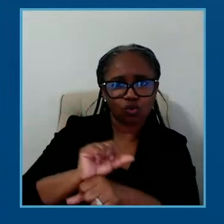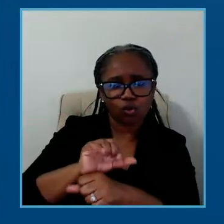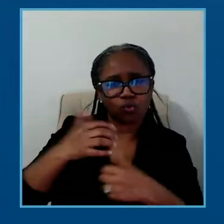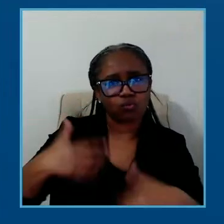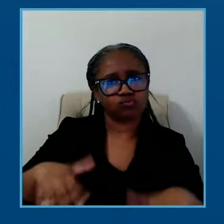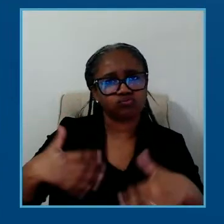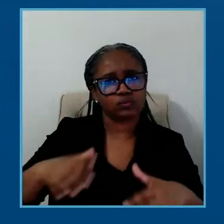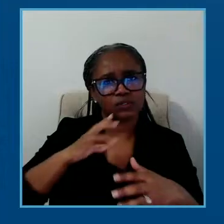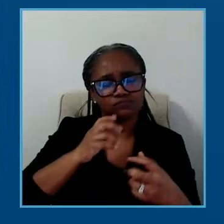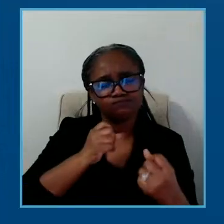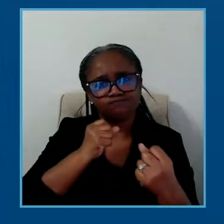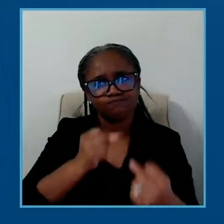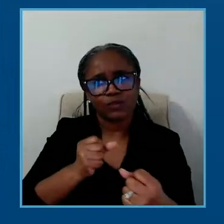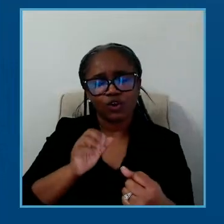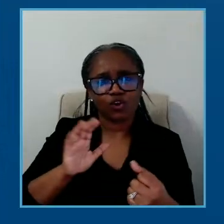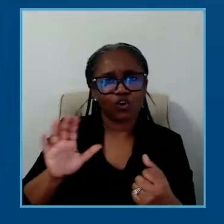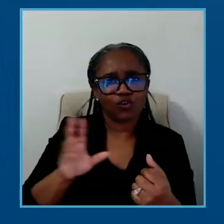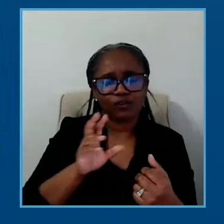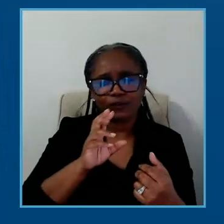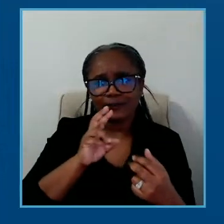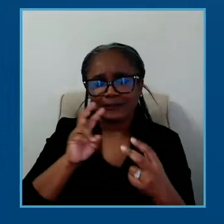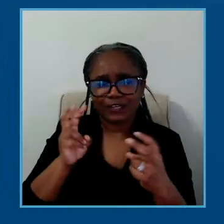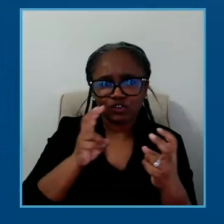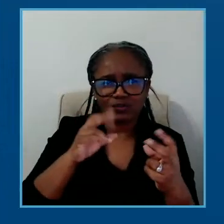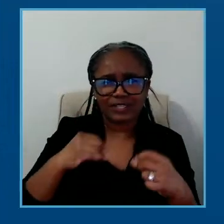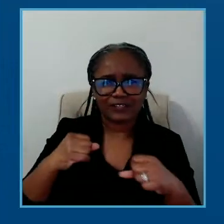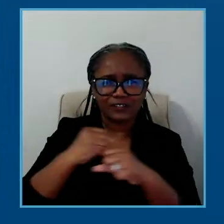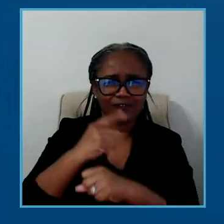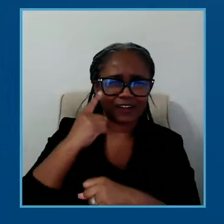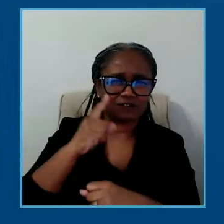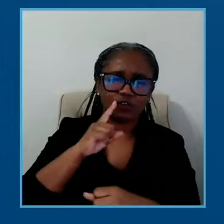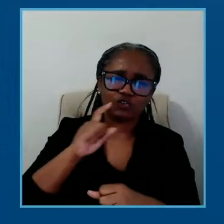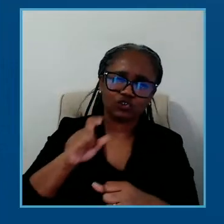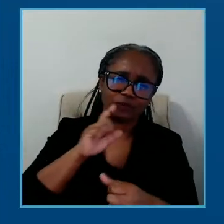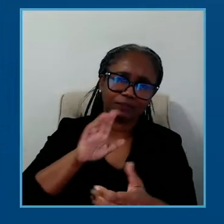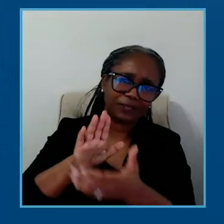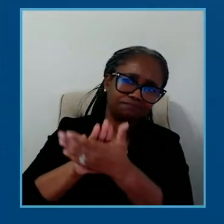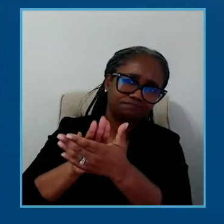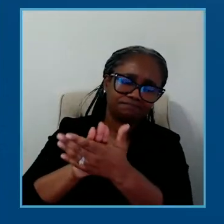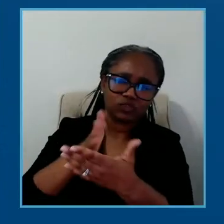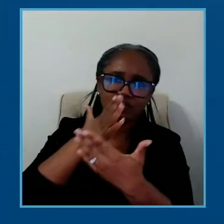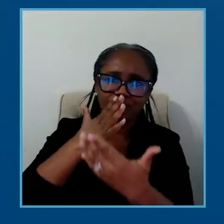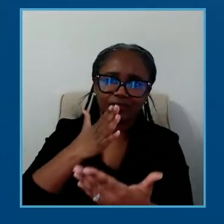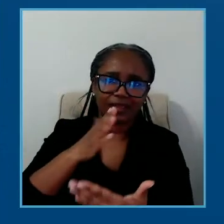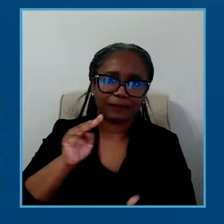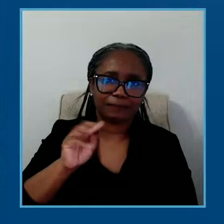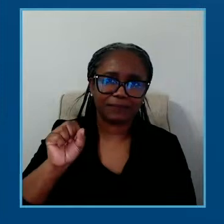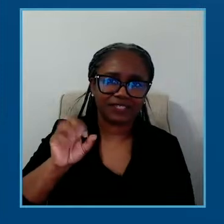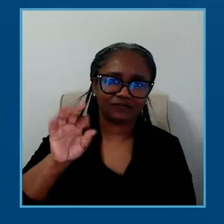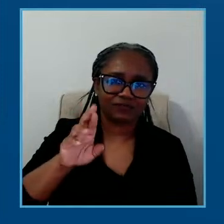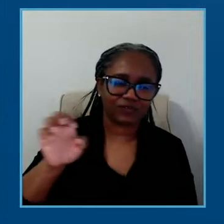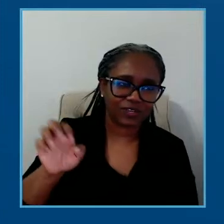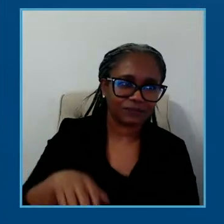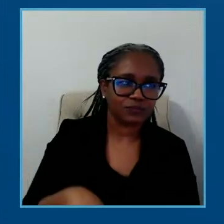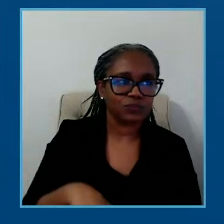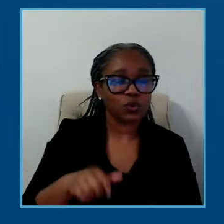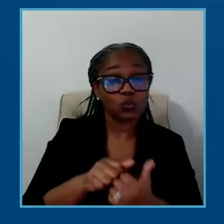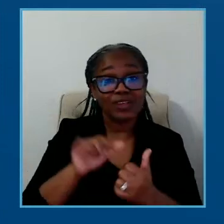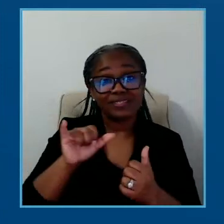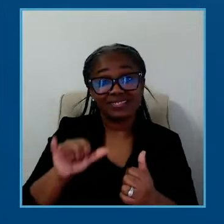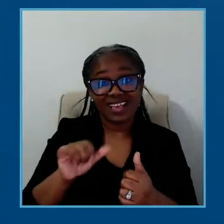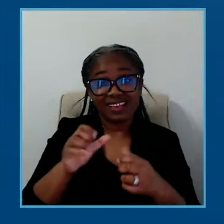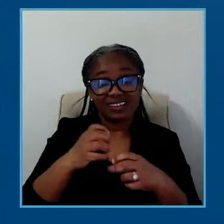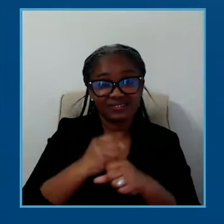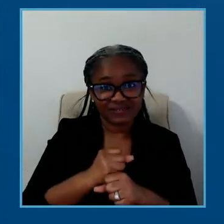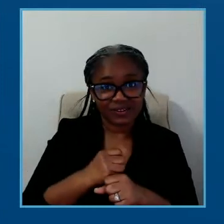all fighting for so seriously should be commended. As that, at the outset, as initial matter, I also did